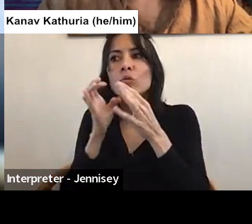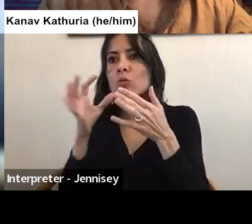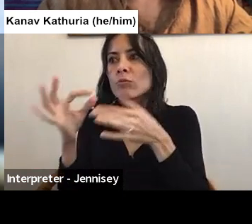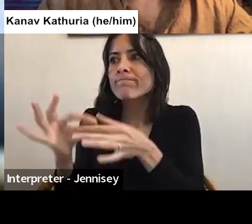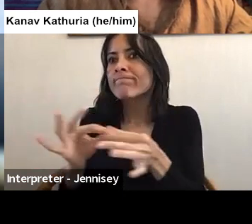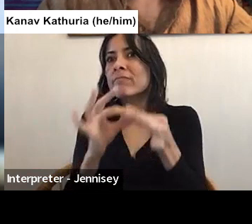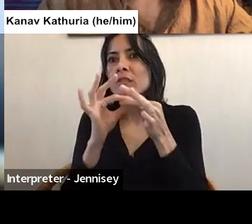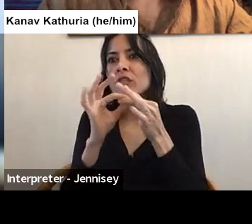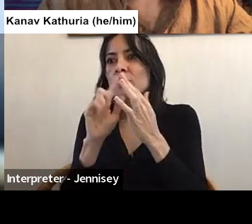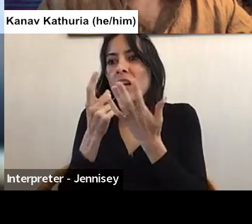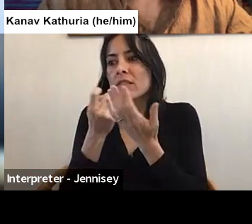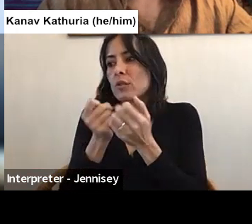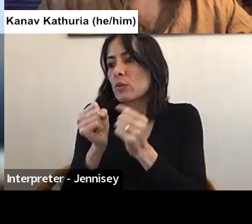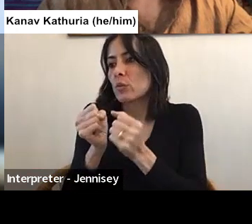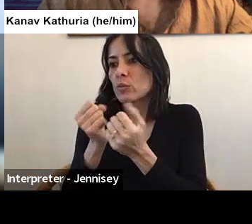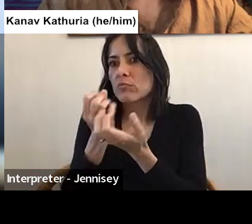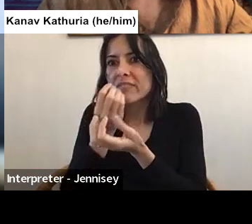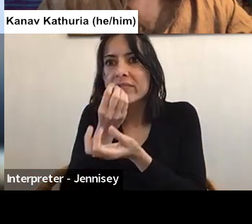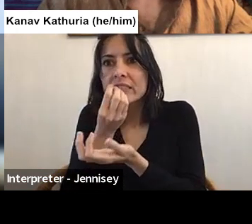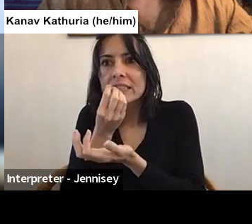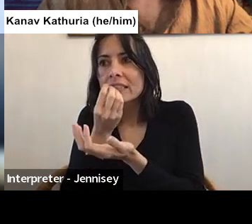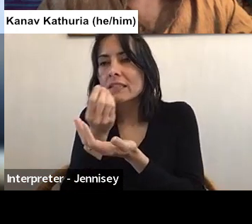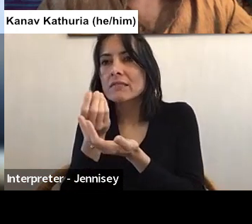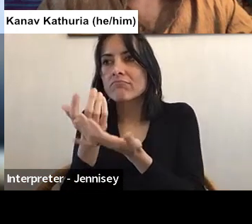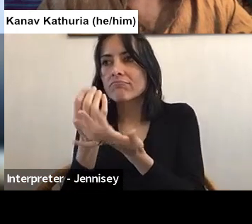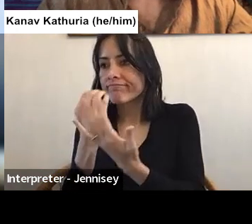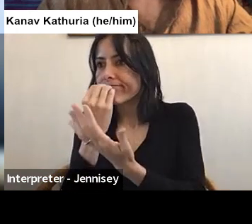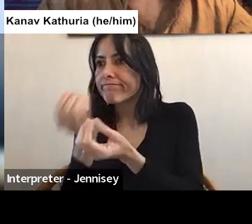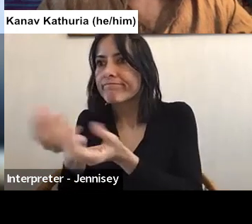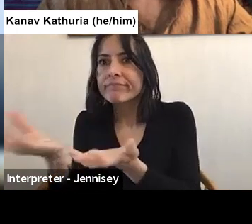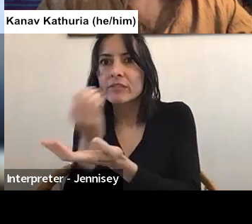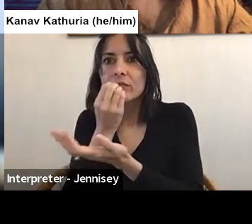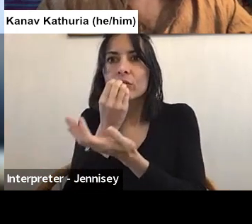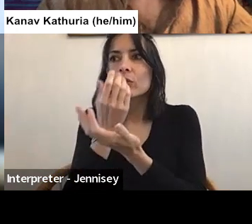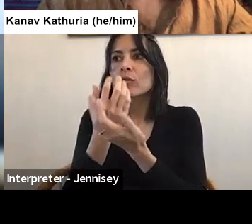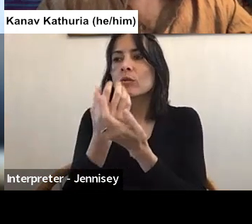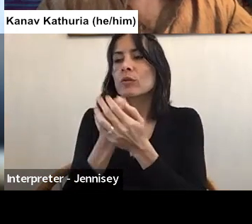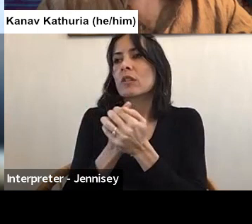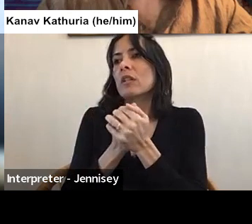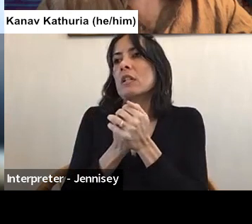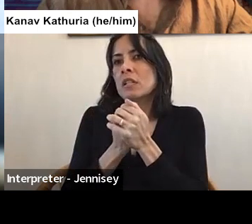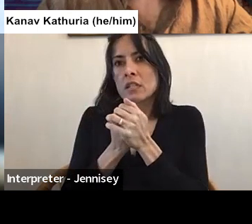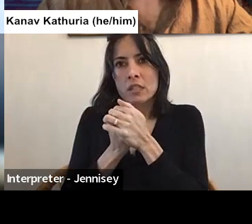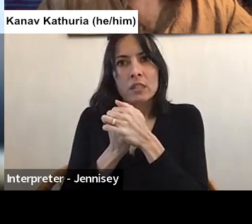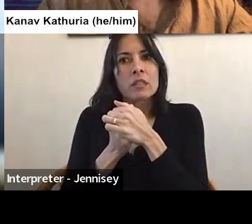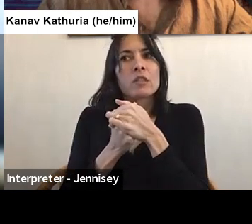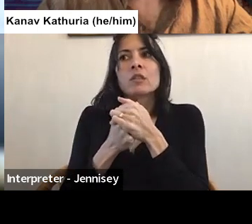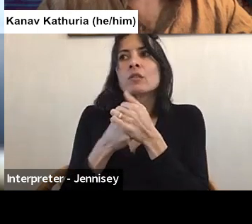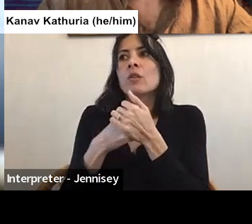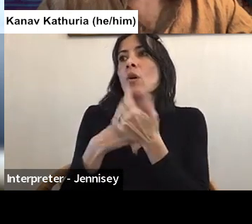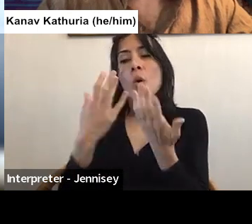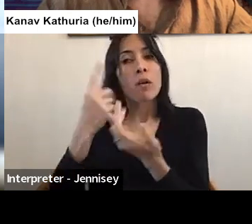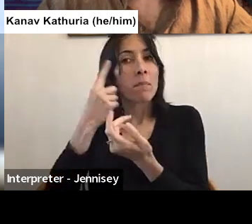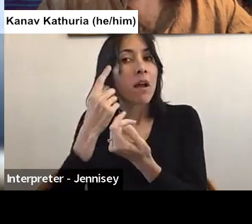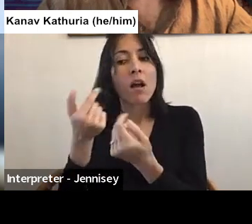and to eat, to feed our people. With, you know, provide basic dignity. We're thinking about environment, green projects.